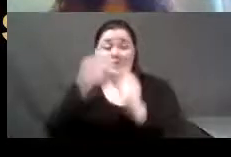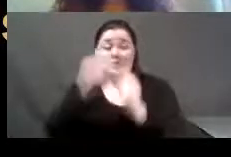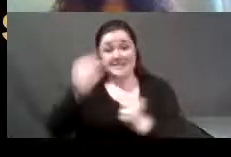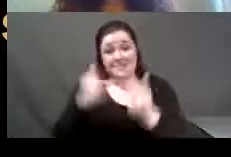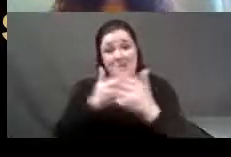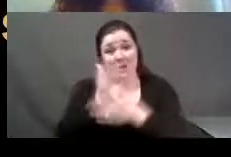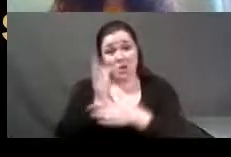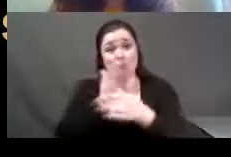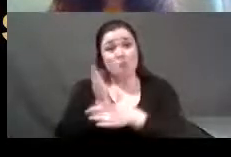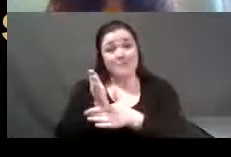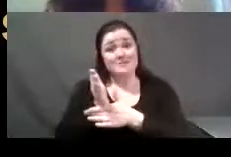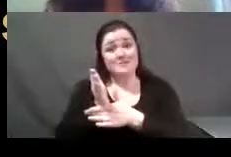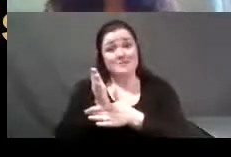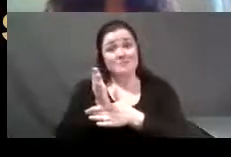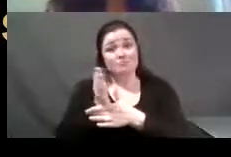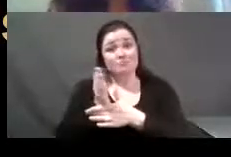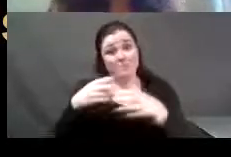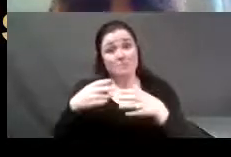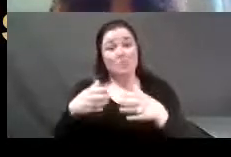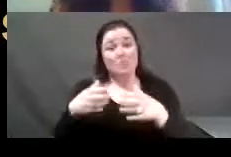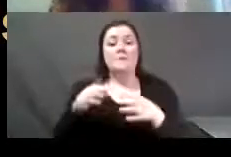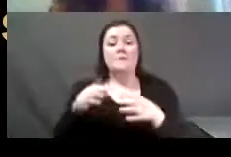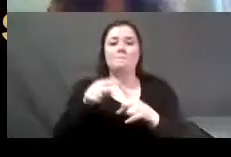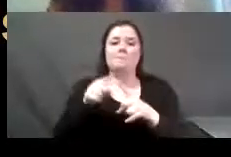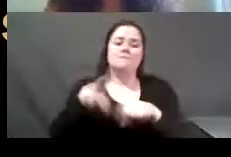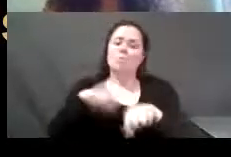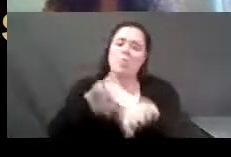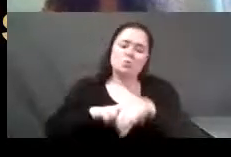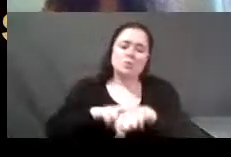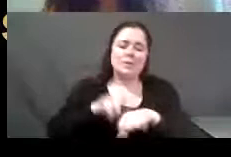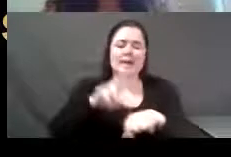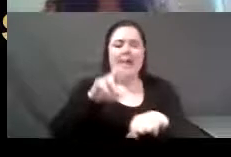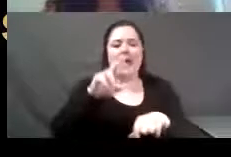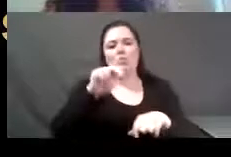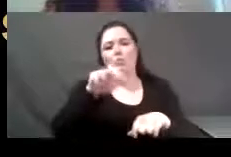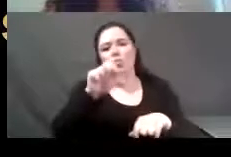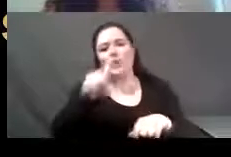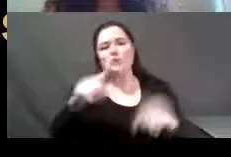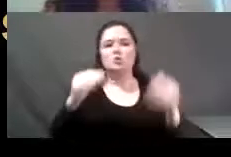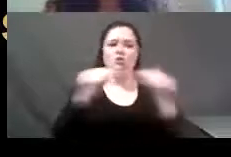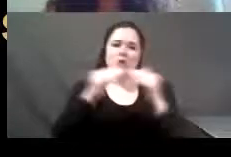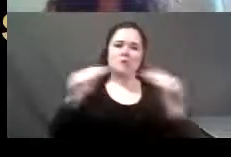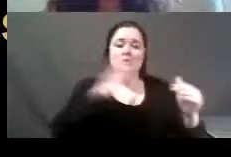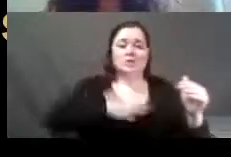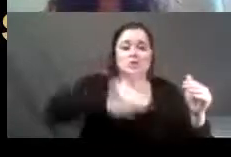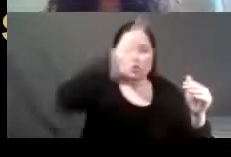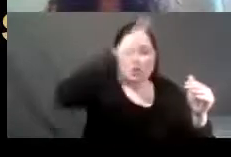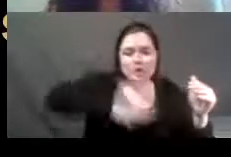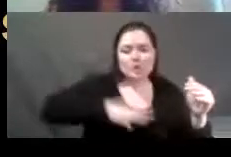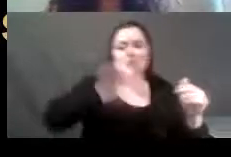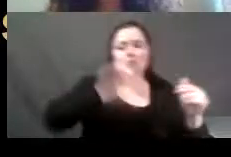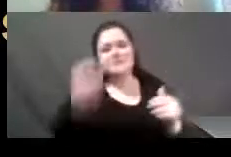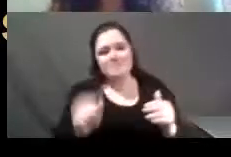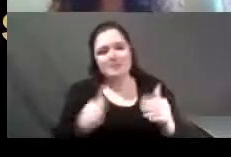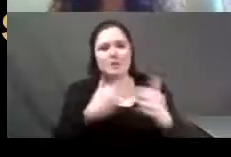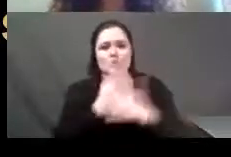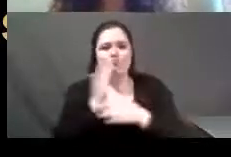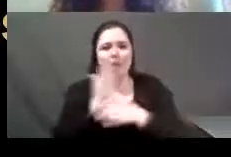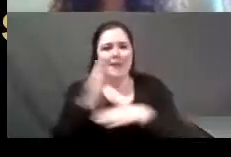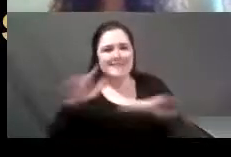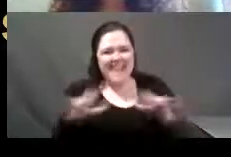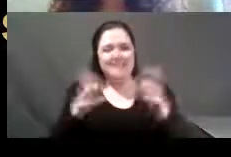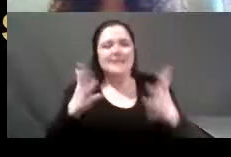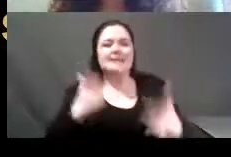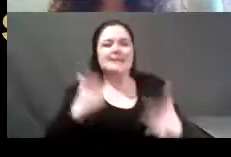So, of course, we've had, racial justice, gender, disability rights activists, they work together